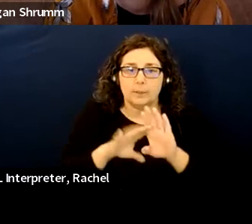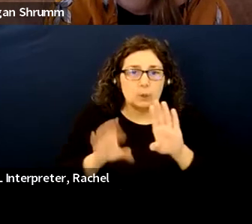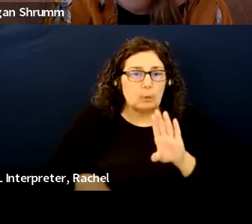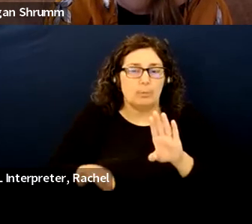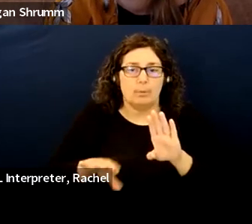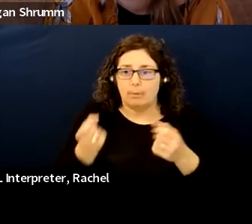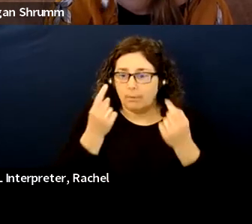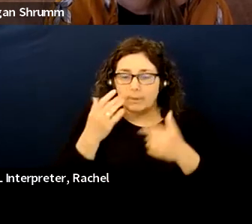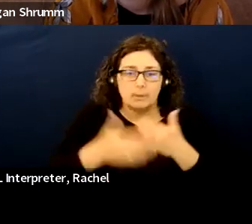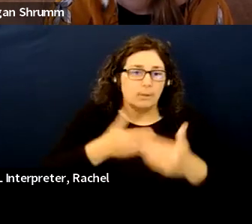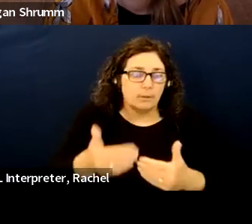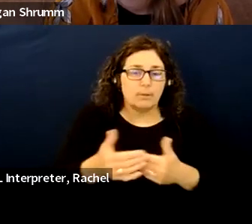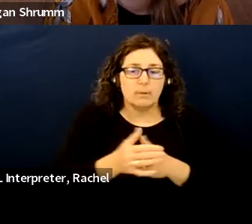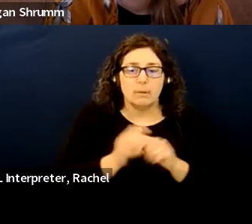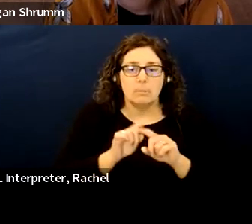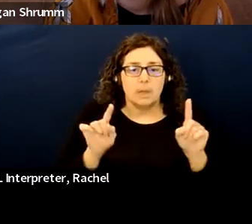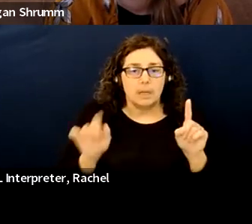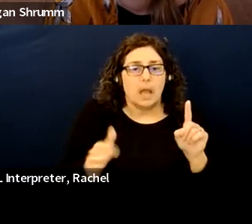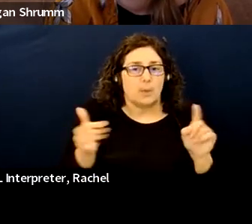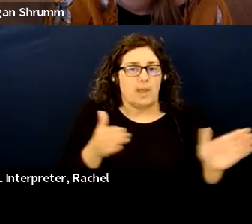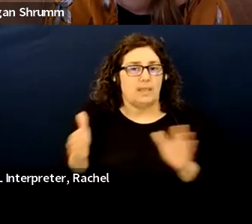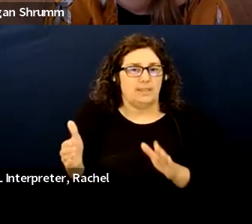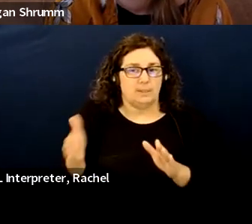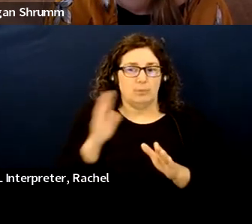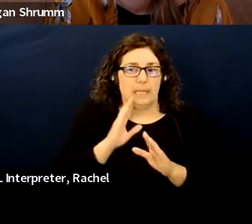so on. But in other ways, it's actually a very low